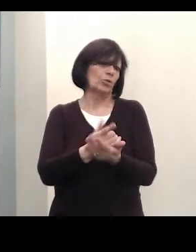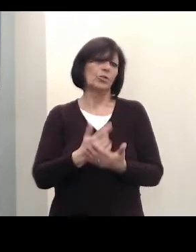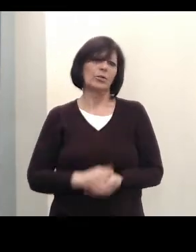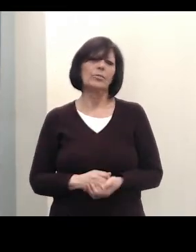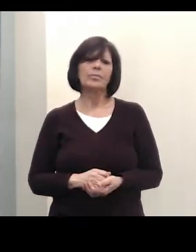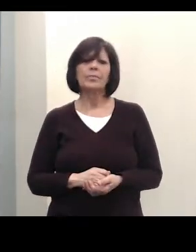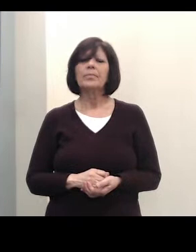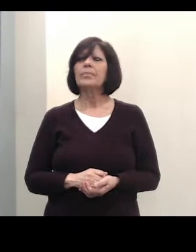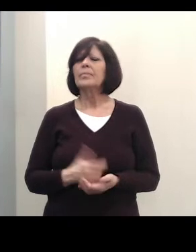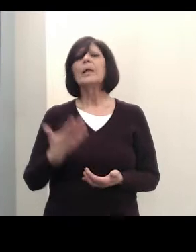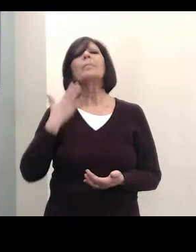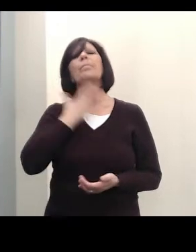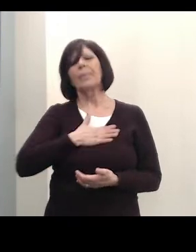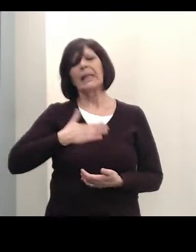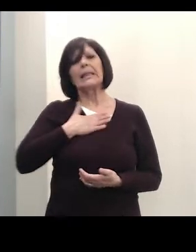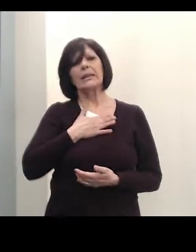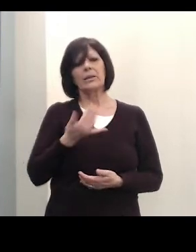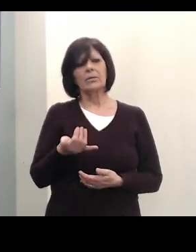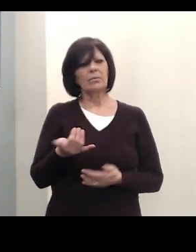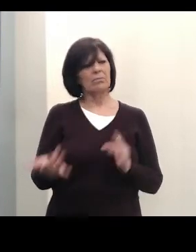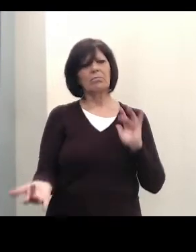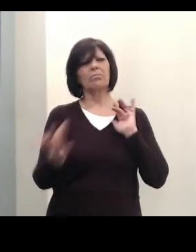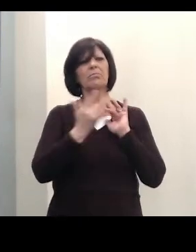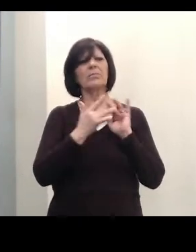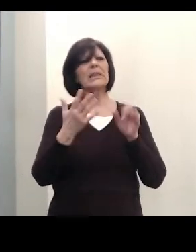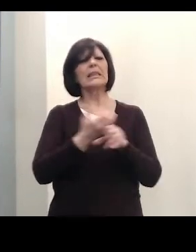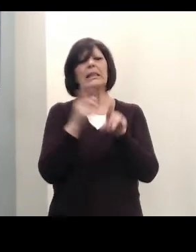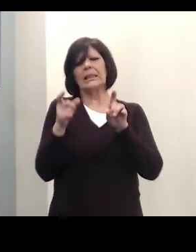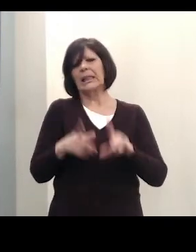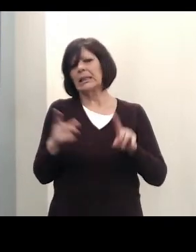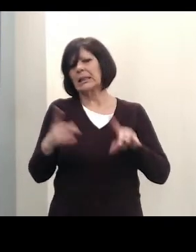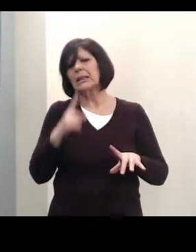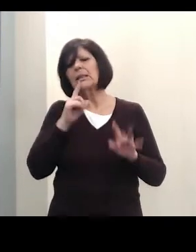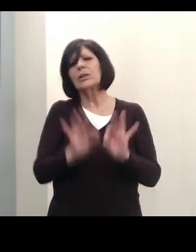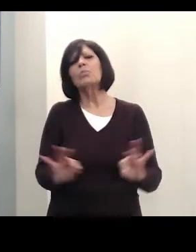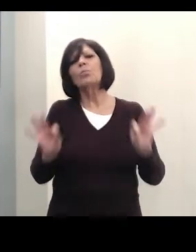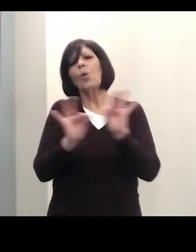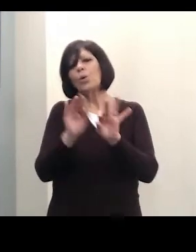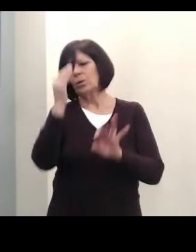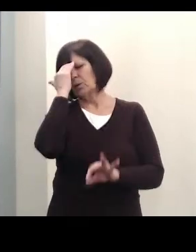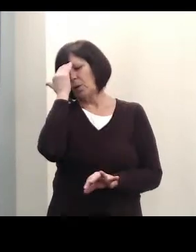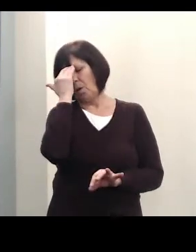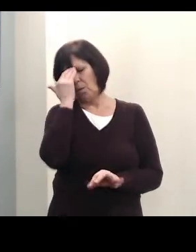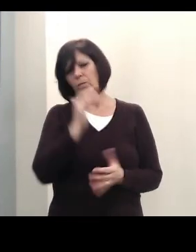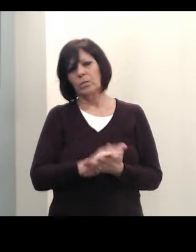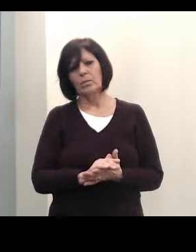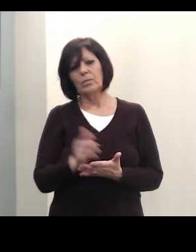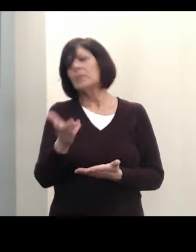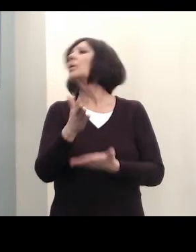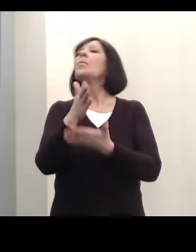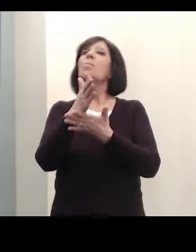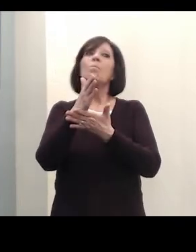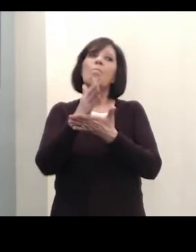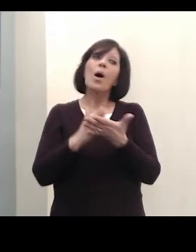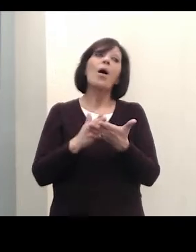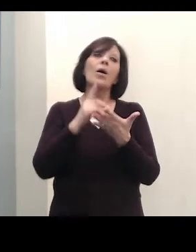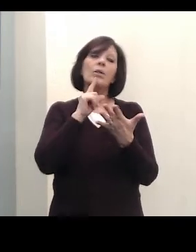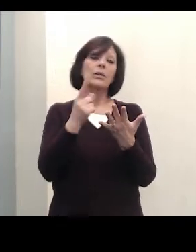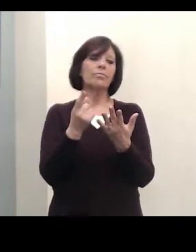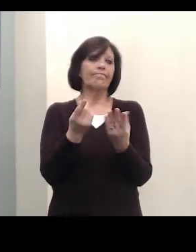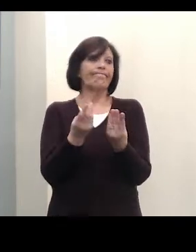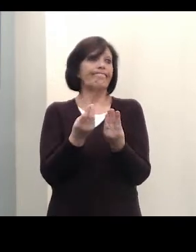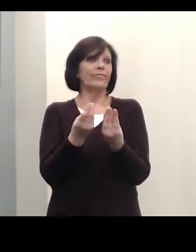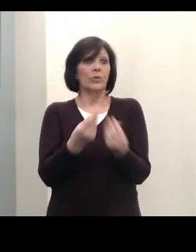So please give us a call and get your test. It's very important to know your status. That's part of the piece of the puzzle to stop